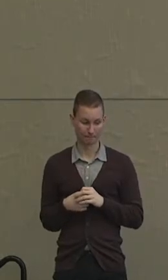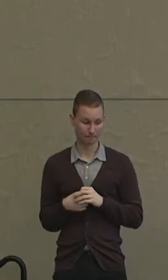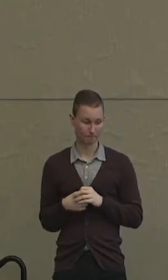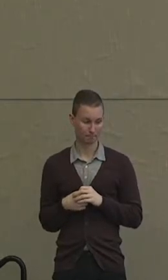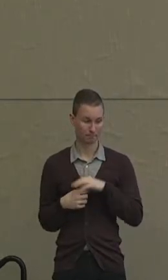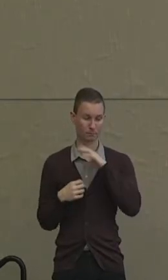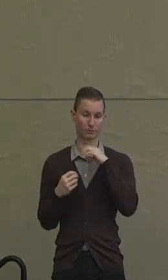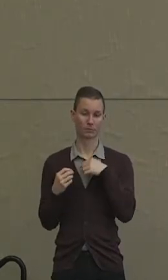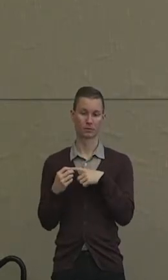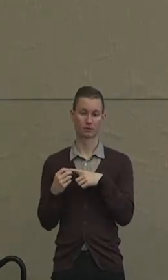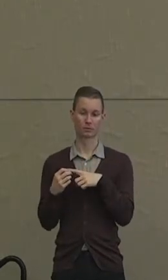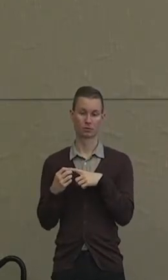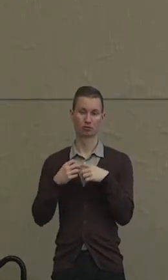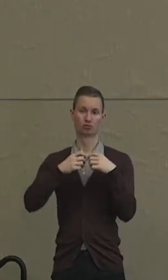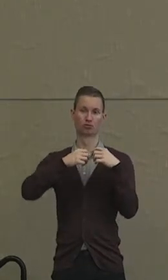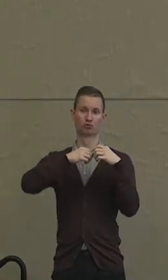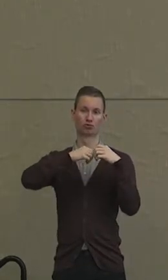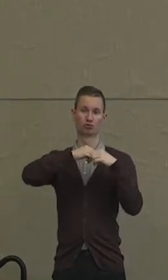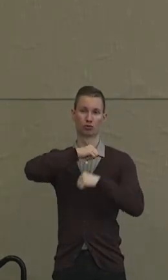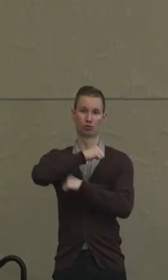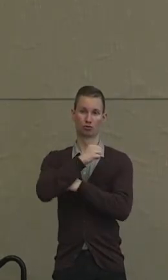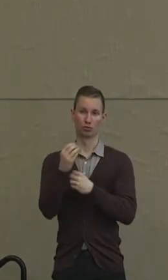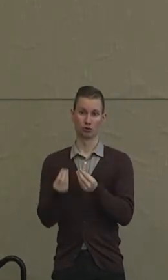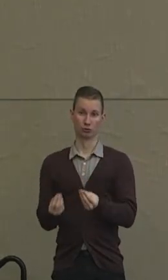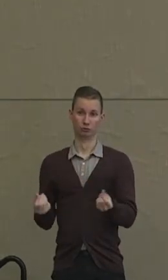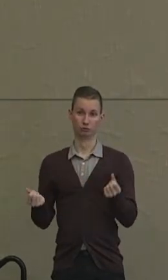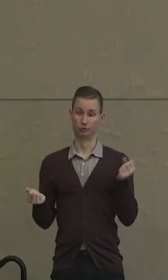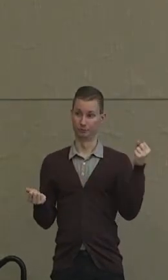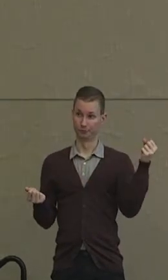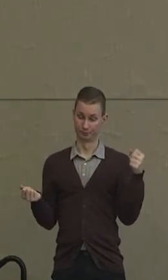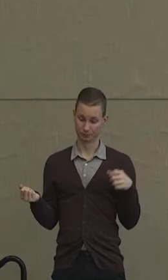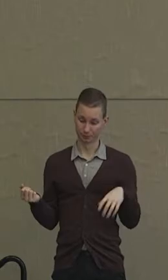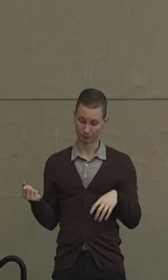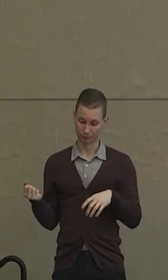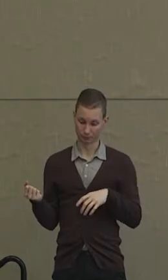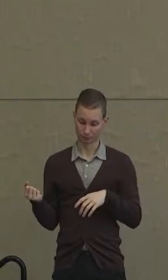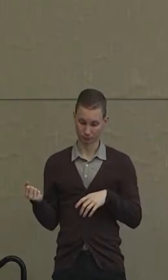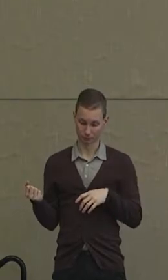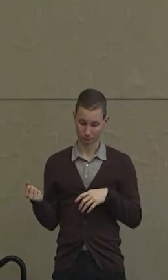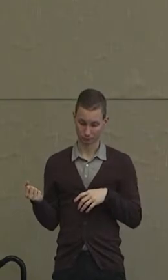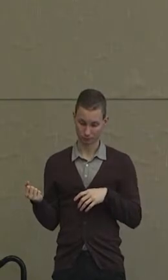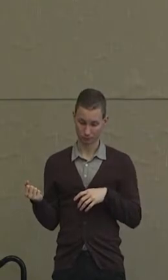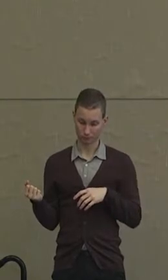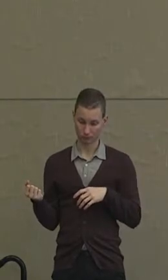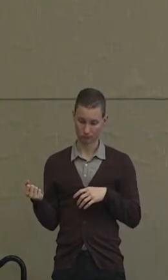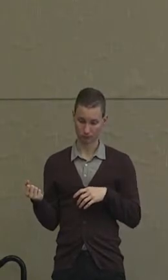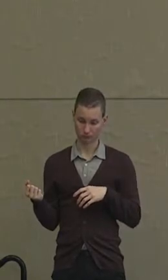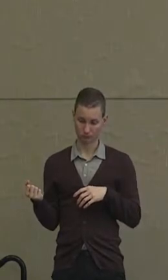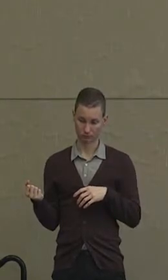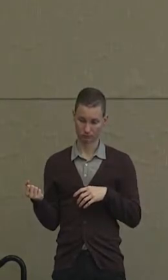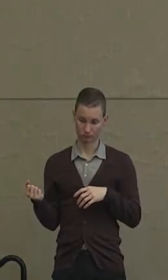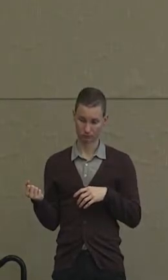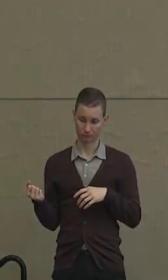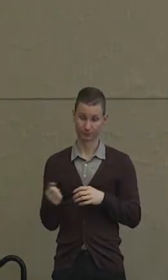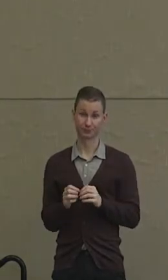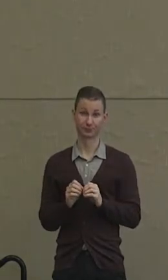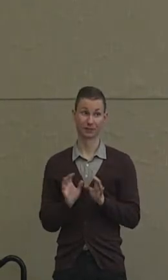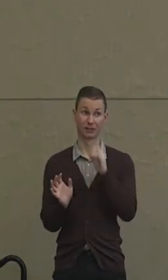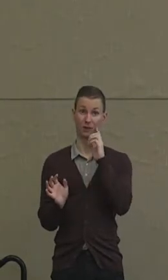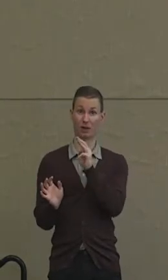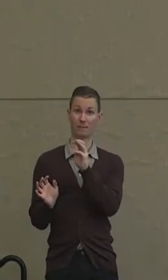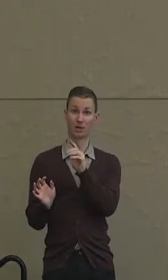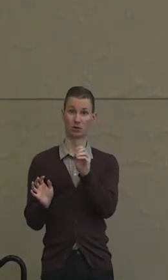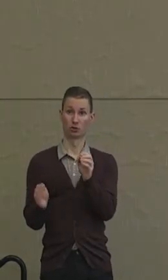about structural solutions. Mm-hmm. And, you know, clearly what I think Me Too has offered